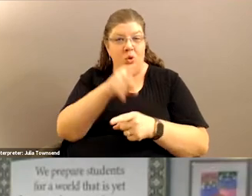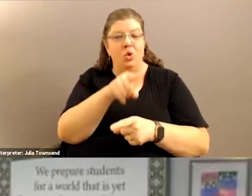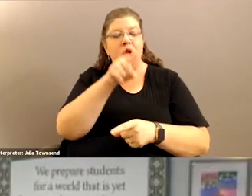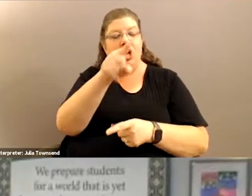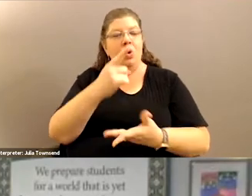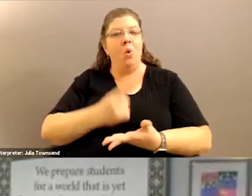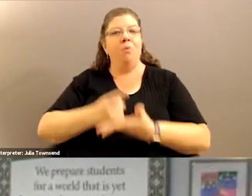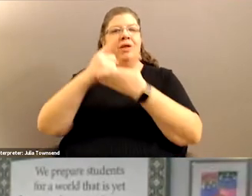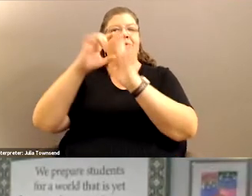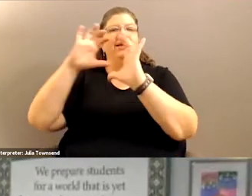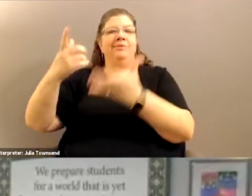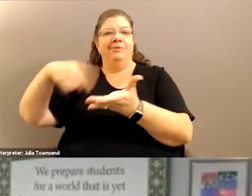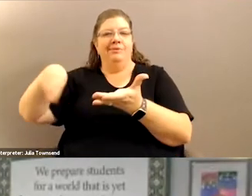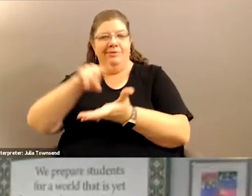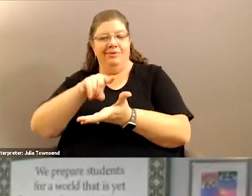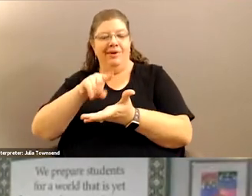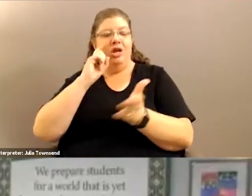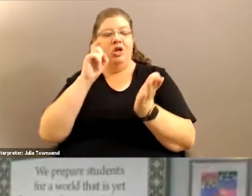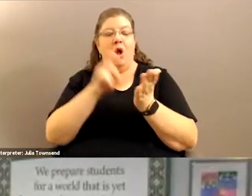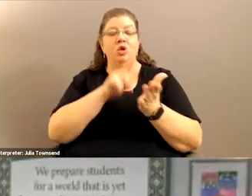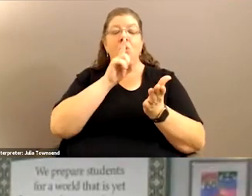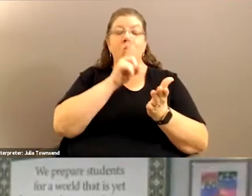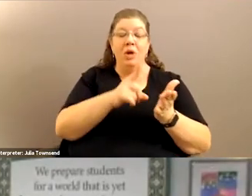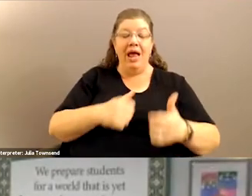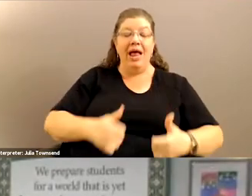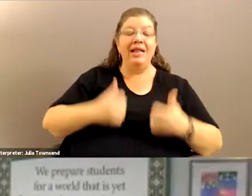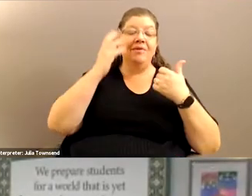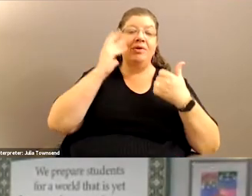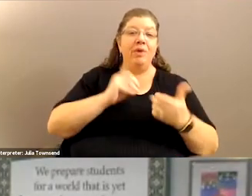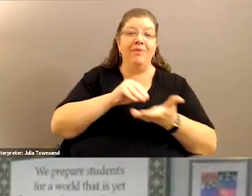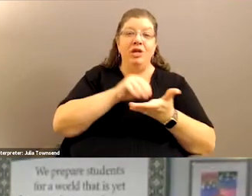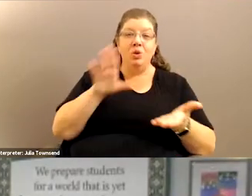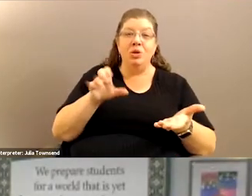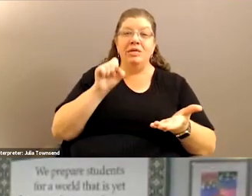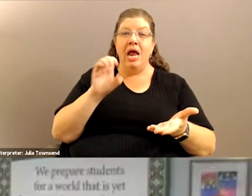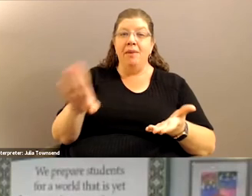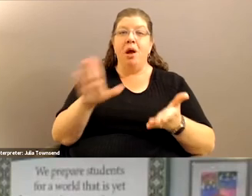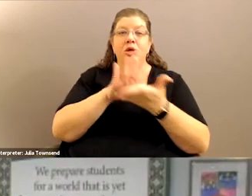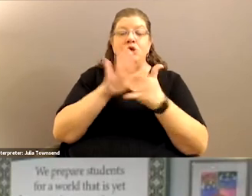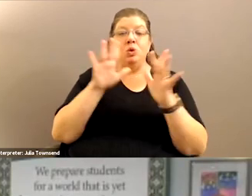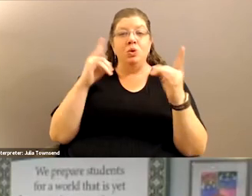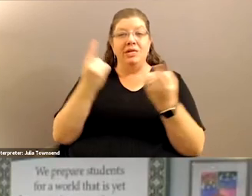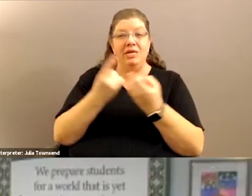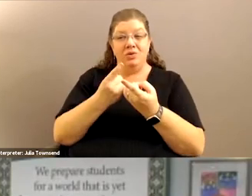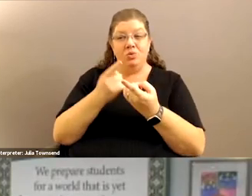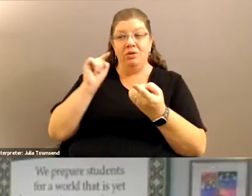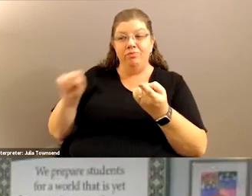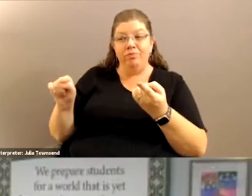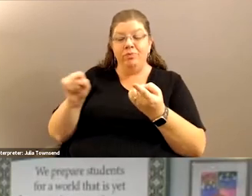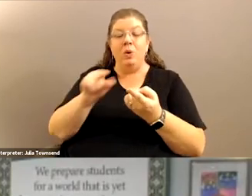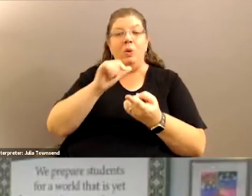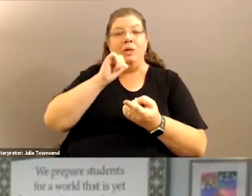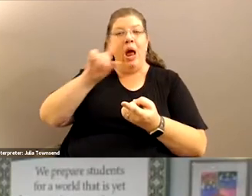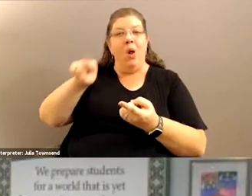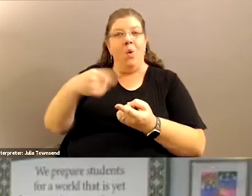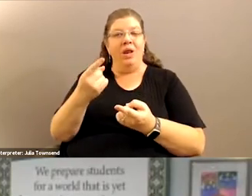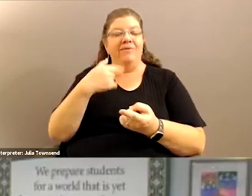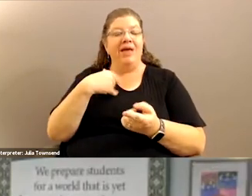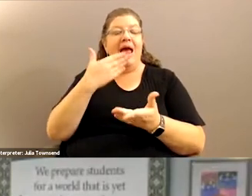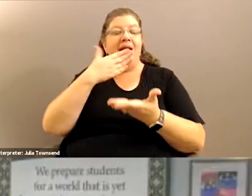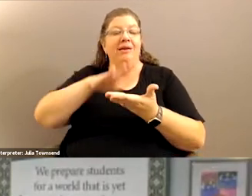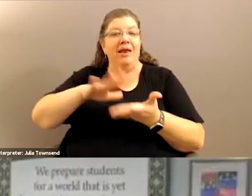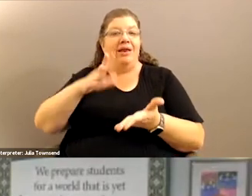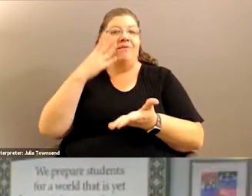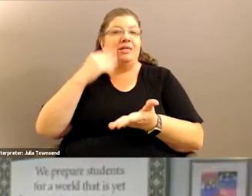a moment to acknowledge the very real and lived experiences of the students at santa barbara school district who not only have negative experiences with